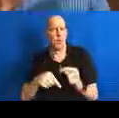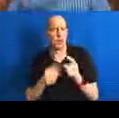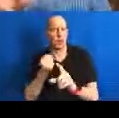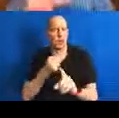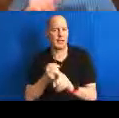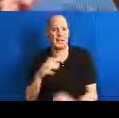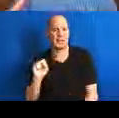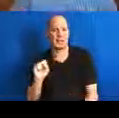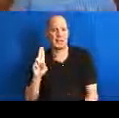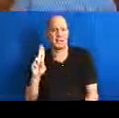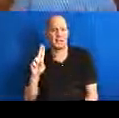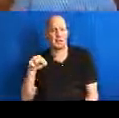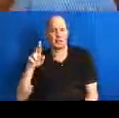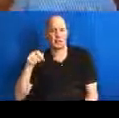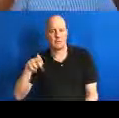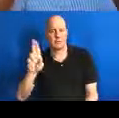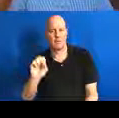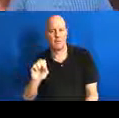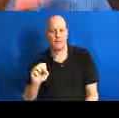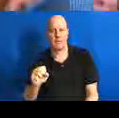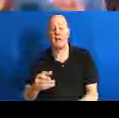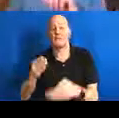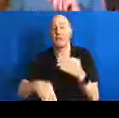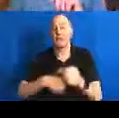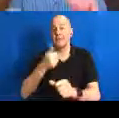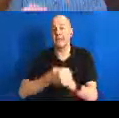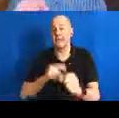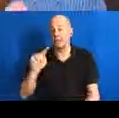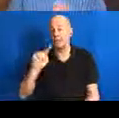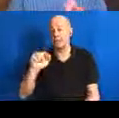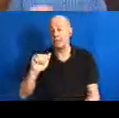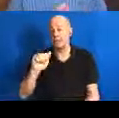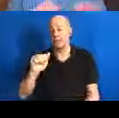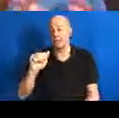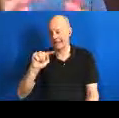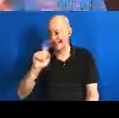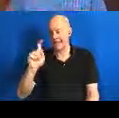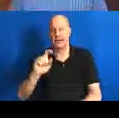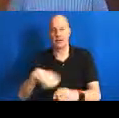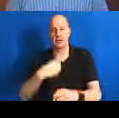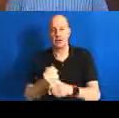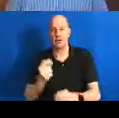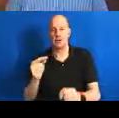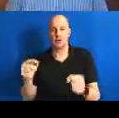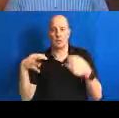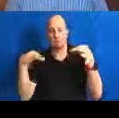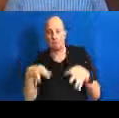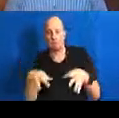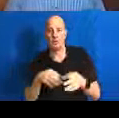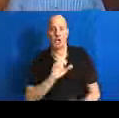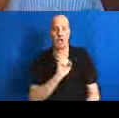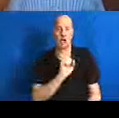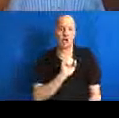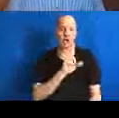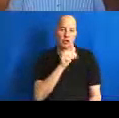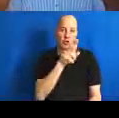So it's the end of each taxable year is when you're defining surplus versus profits and doing all of this accounting.